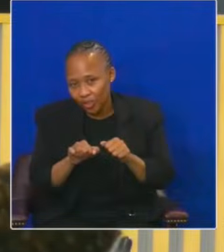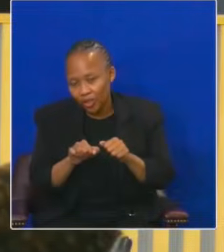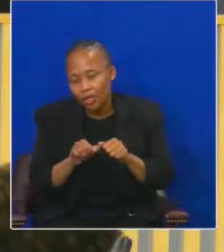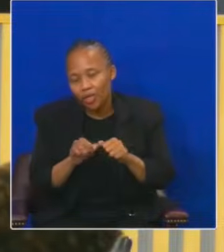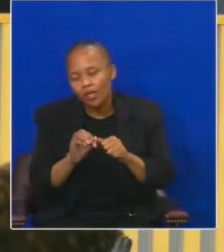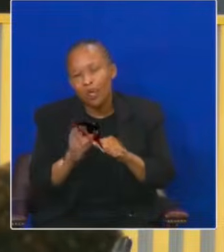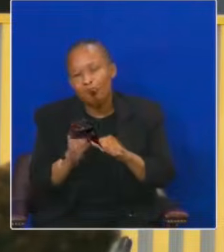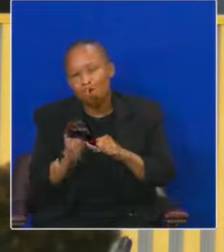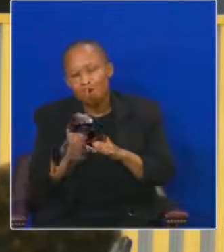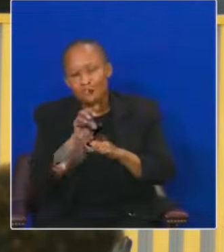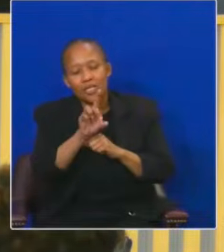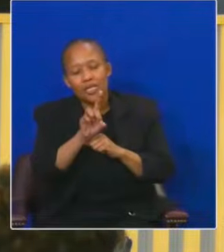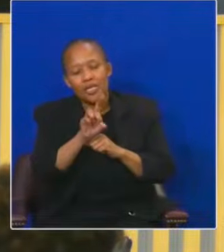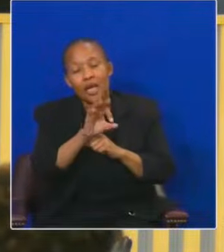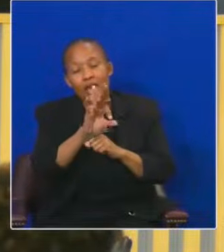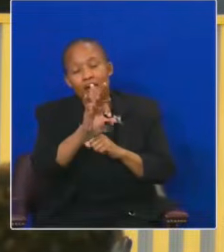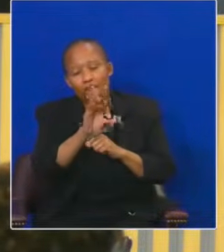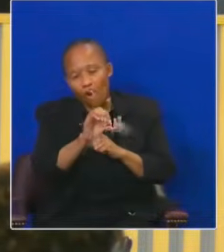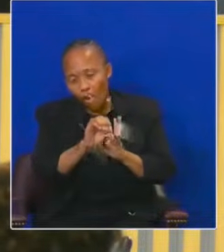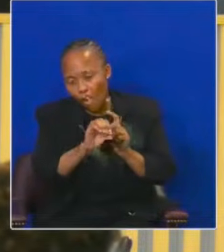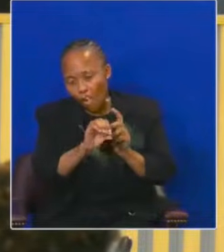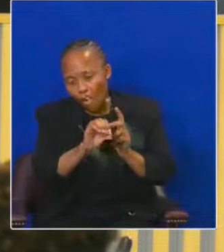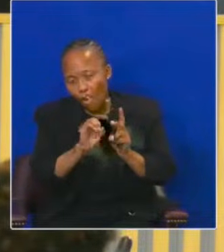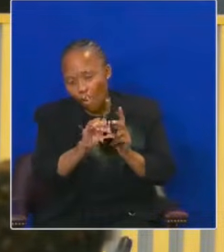and Mr. Sankobe,